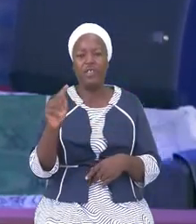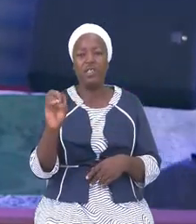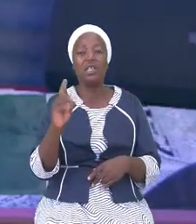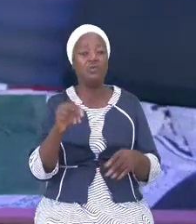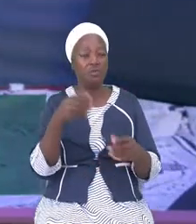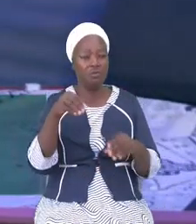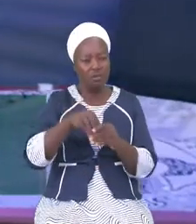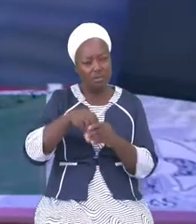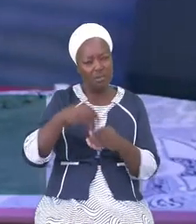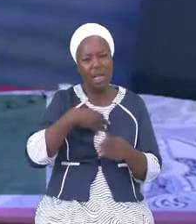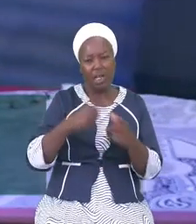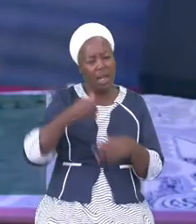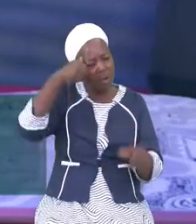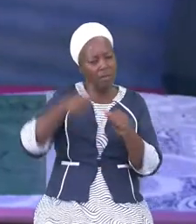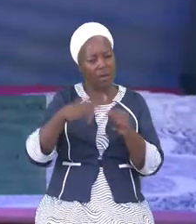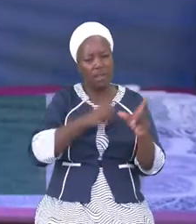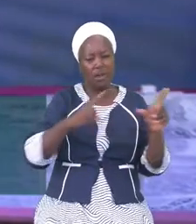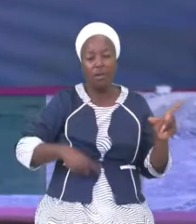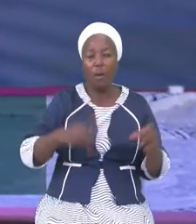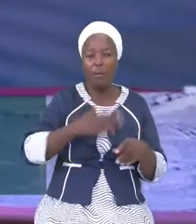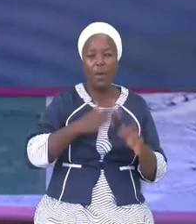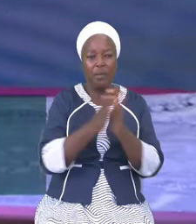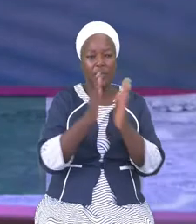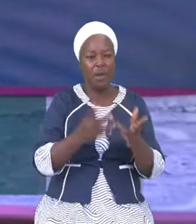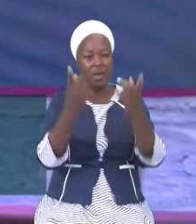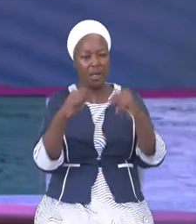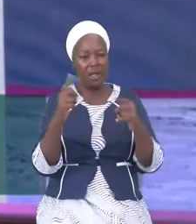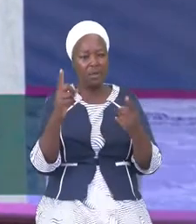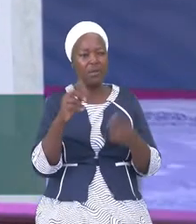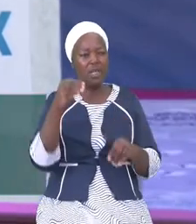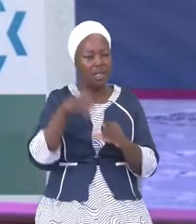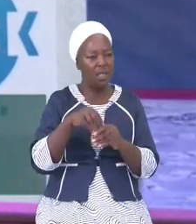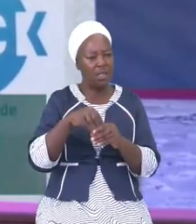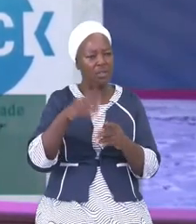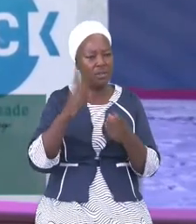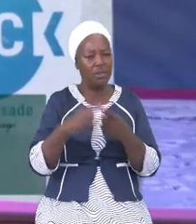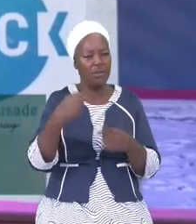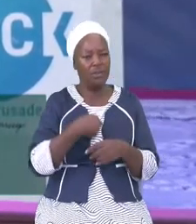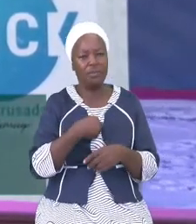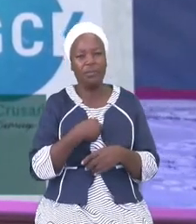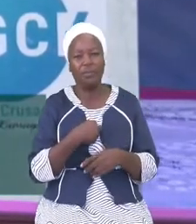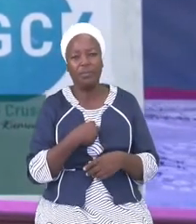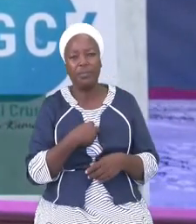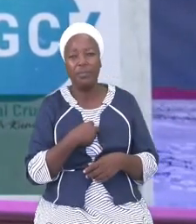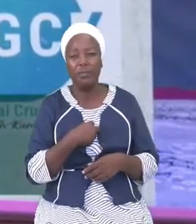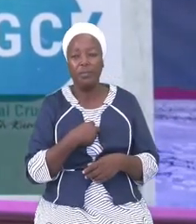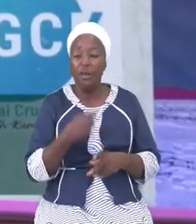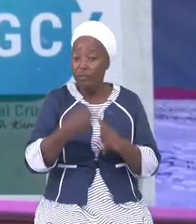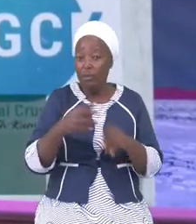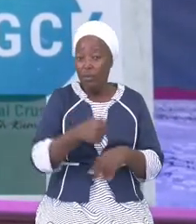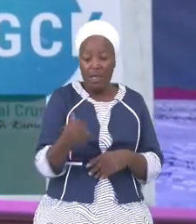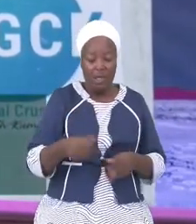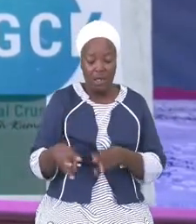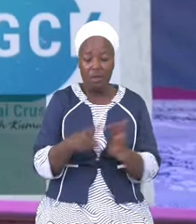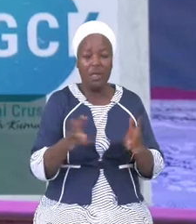in unto thee. My prayer came in unto thee from any direction,